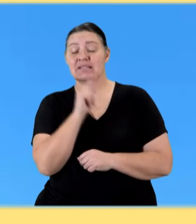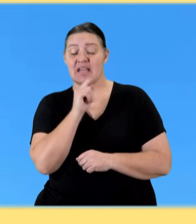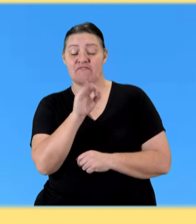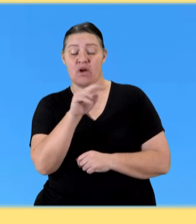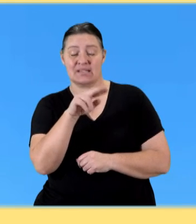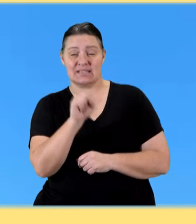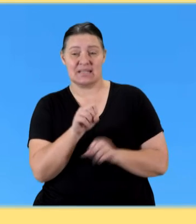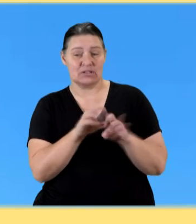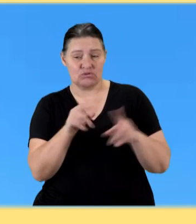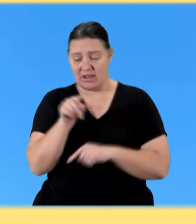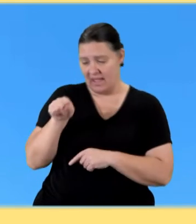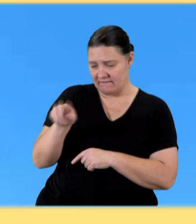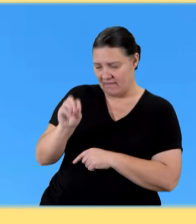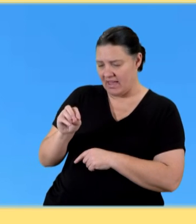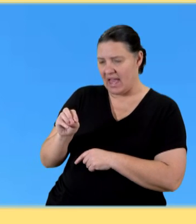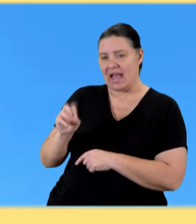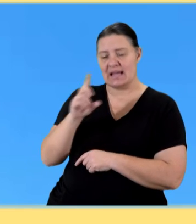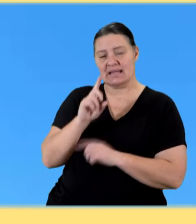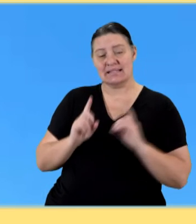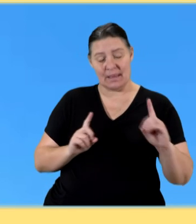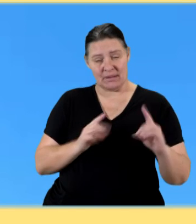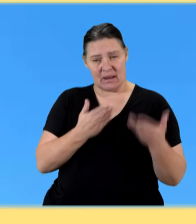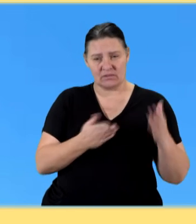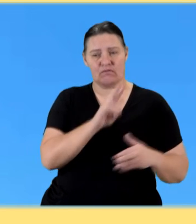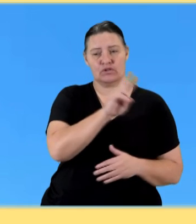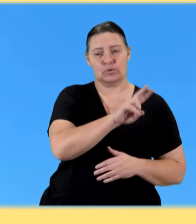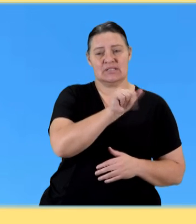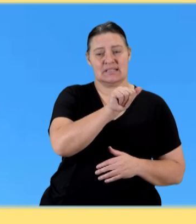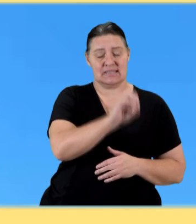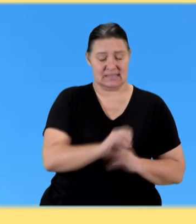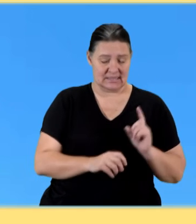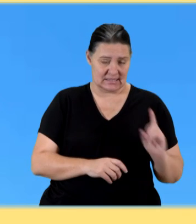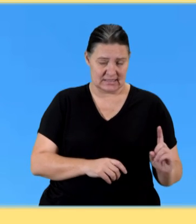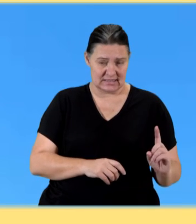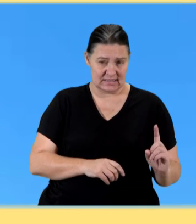that on France Distributors, they had a debit balance of 260,